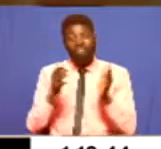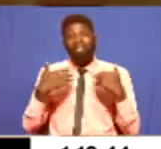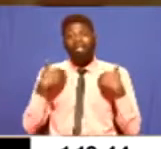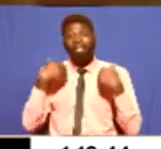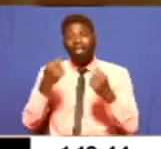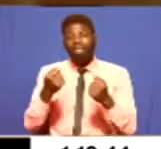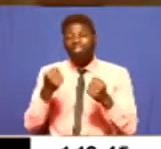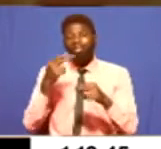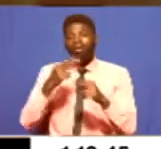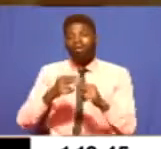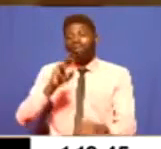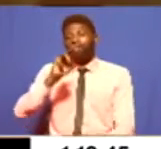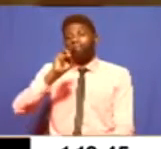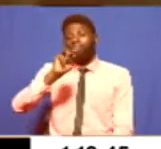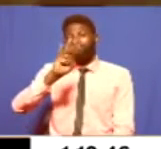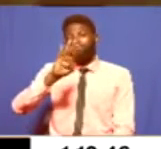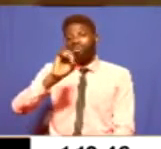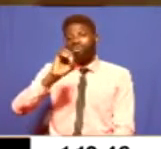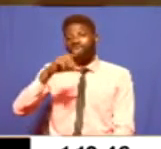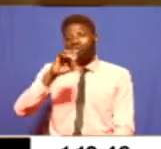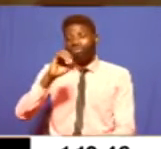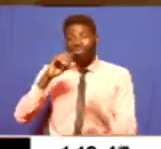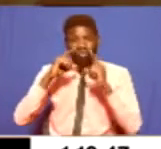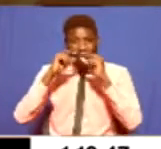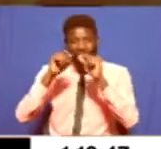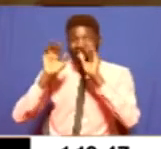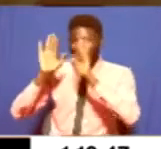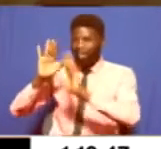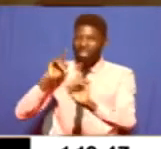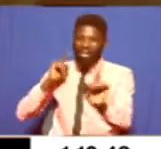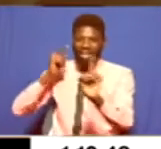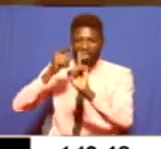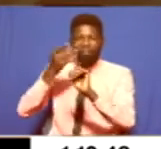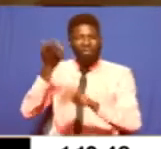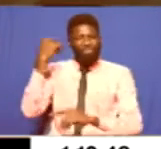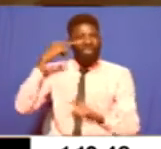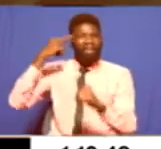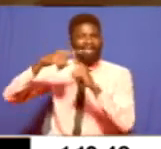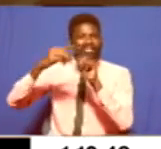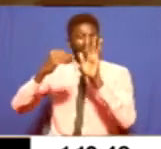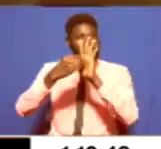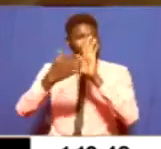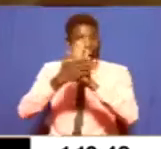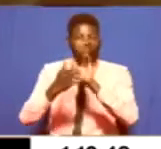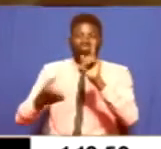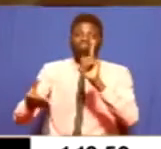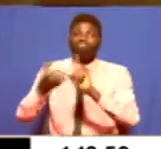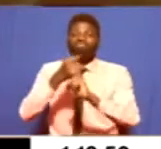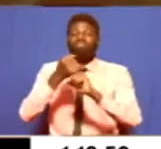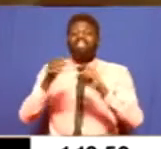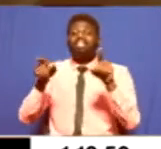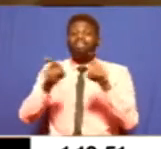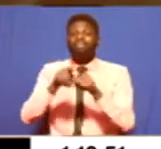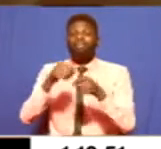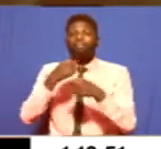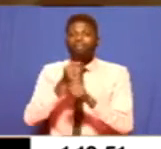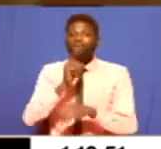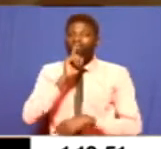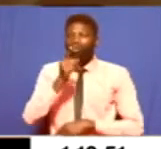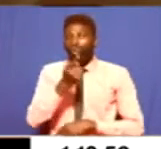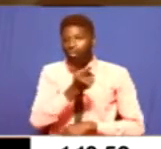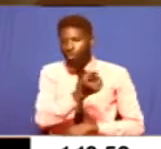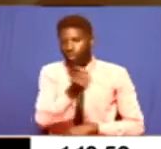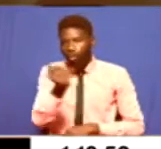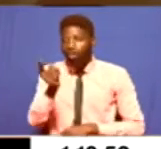at reaching the target that they had set, which also aims to ensure that everyone's underlying condition